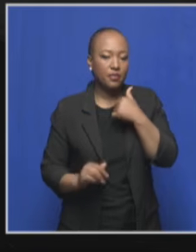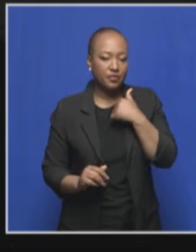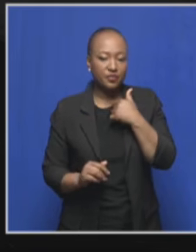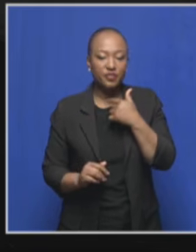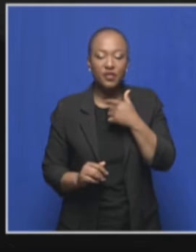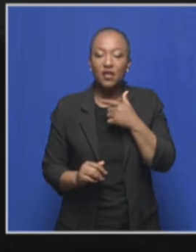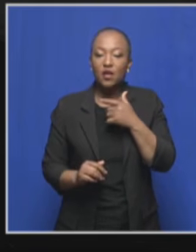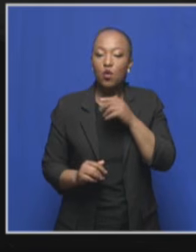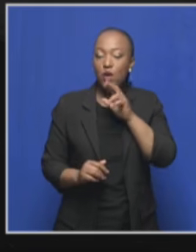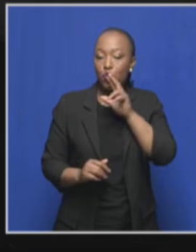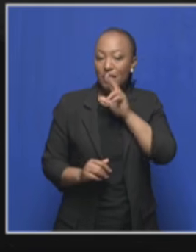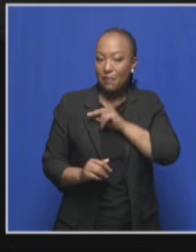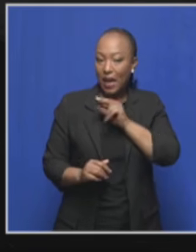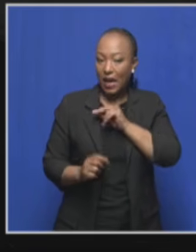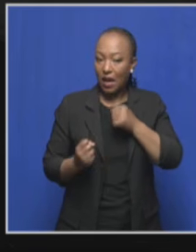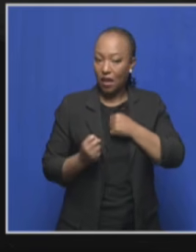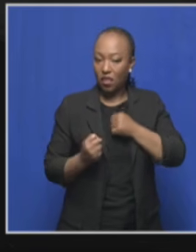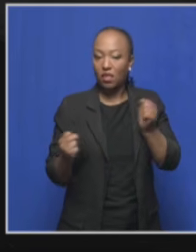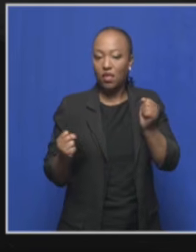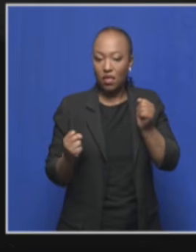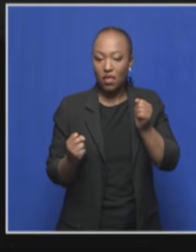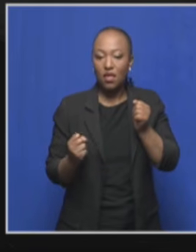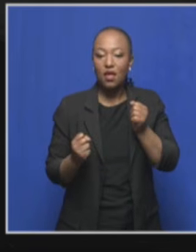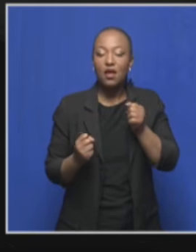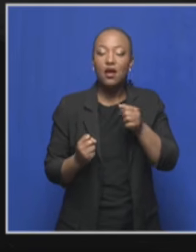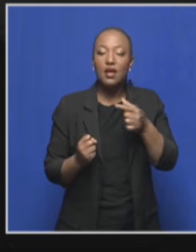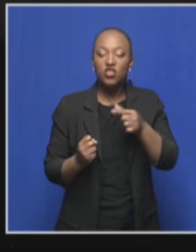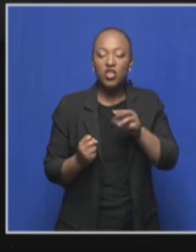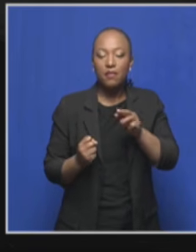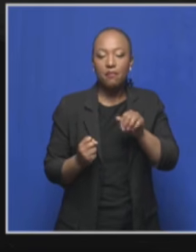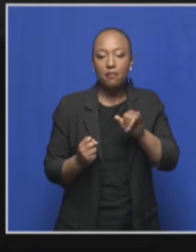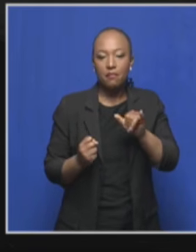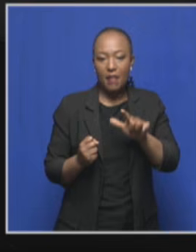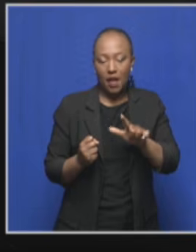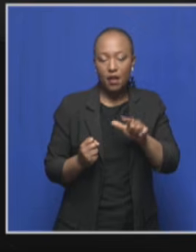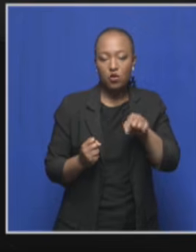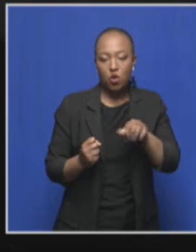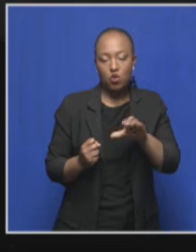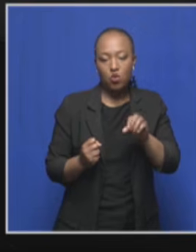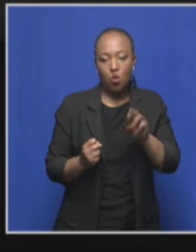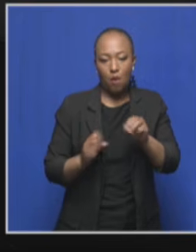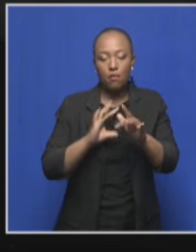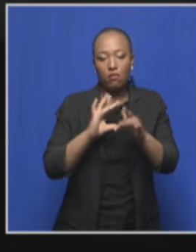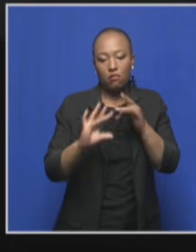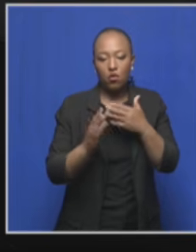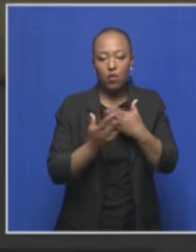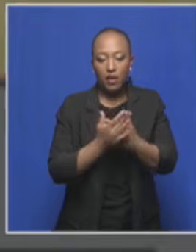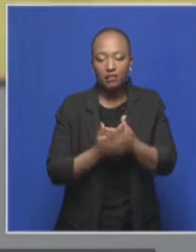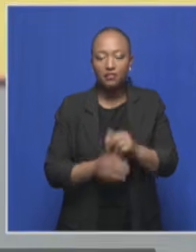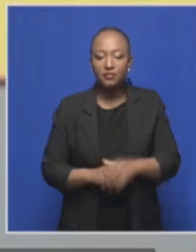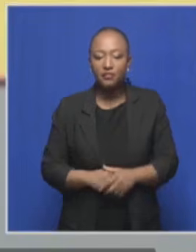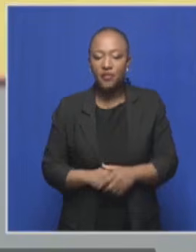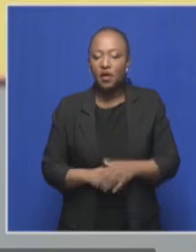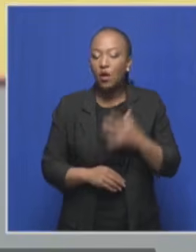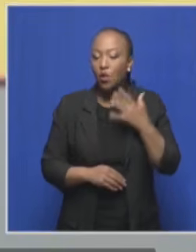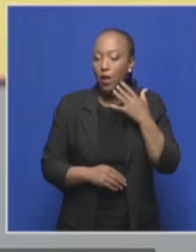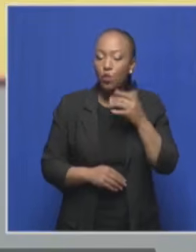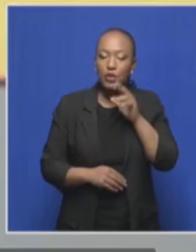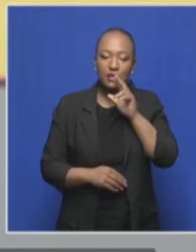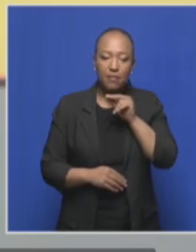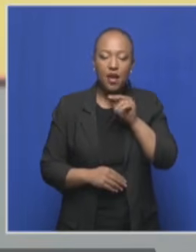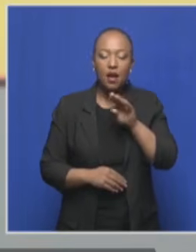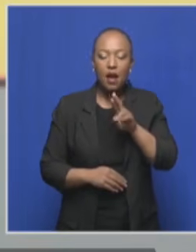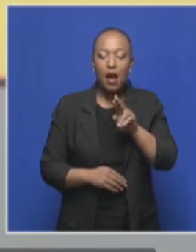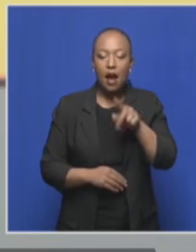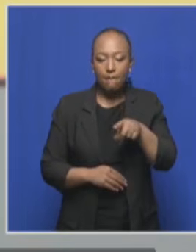We Speak Up, 26@gmail.com. But yeah. Okay. Well, thank you very much. That's where we leave it. When We Speak Up, as you heard, written